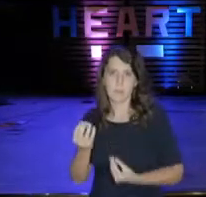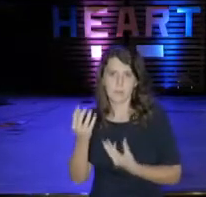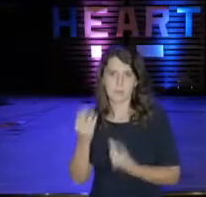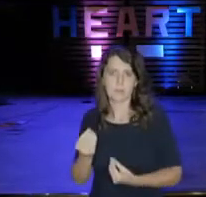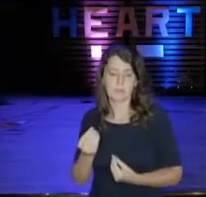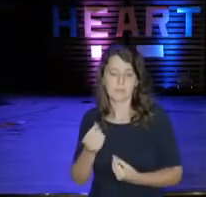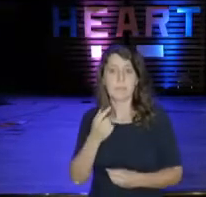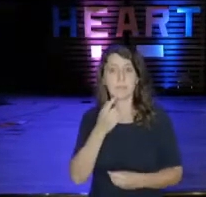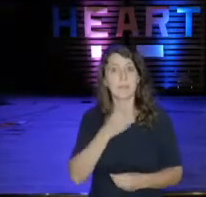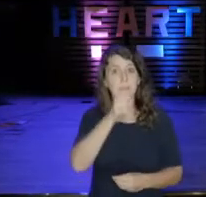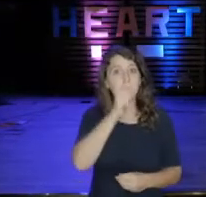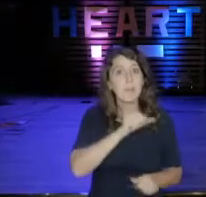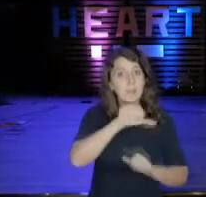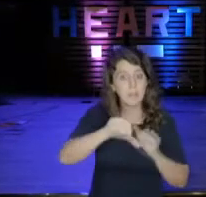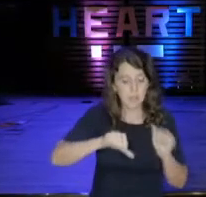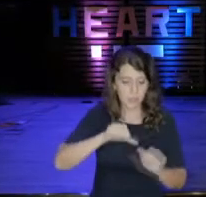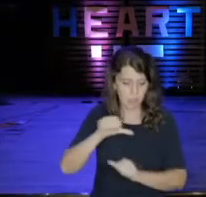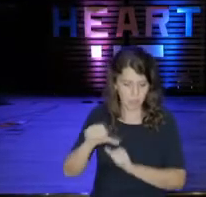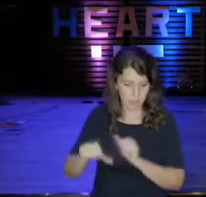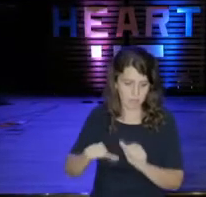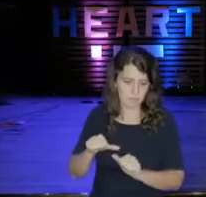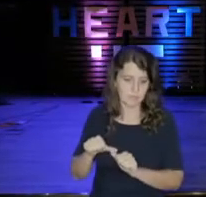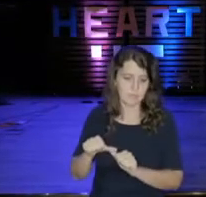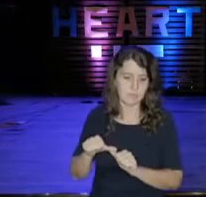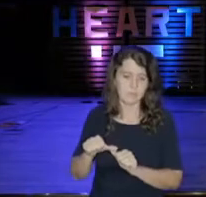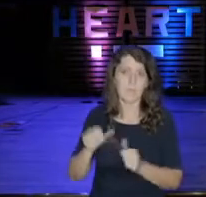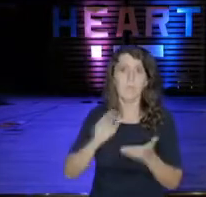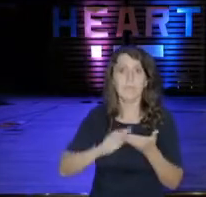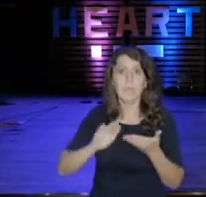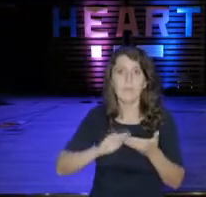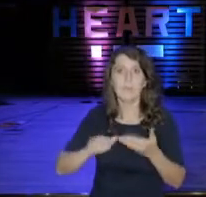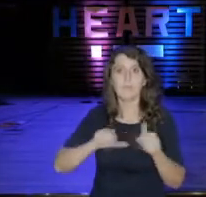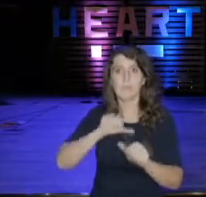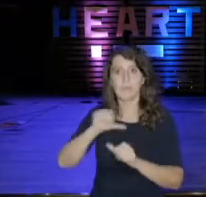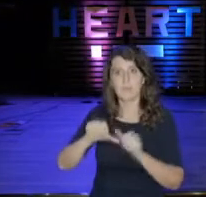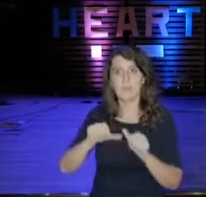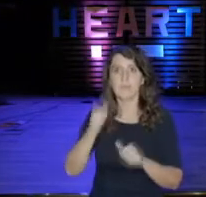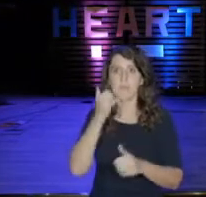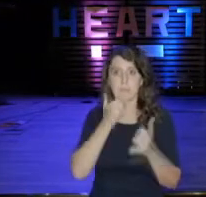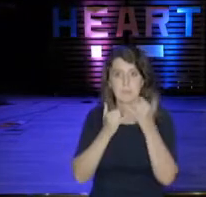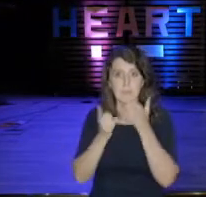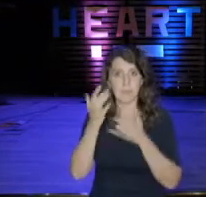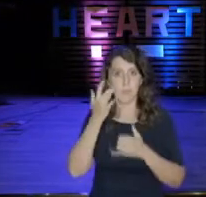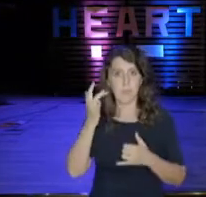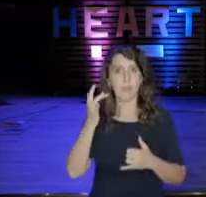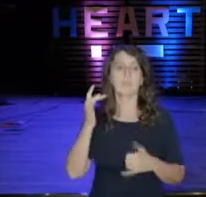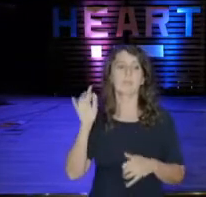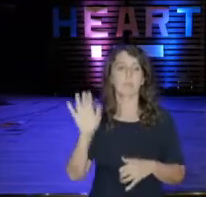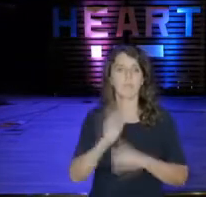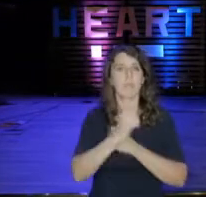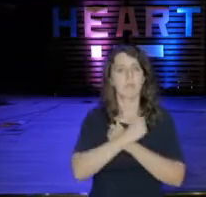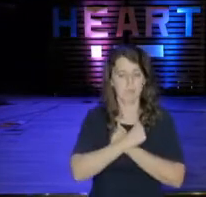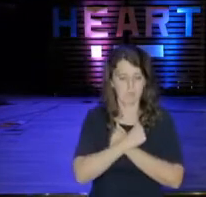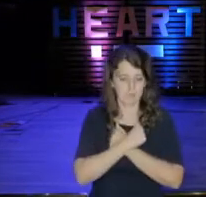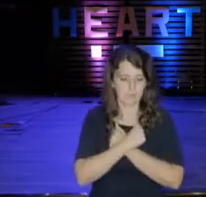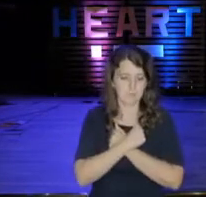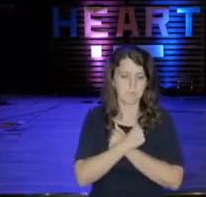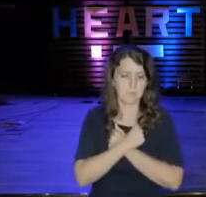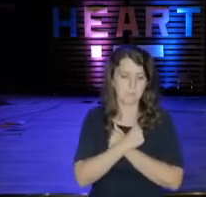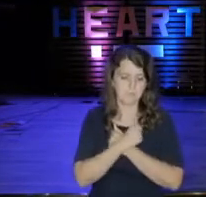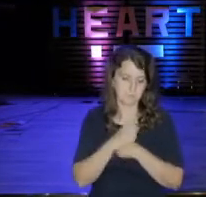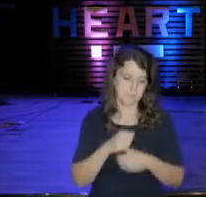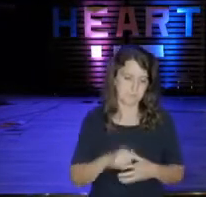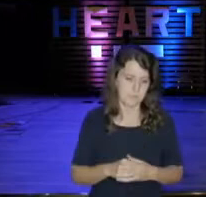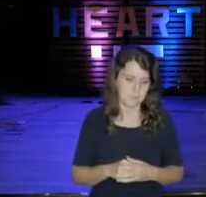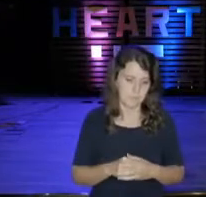other, making allowances for each other's faults because of your love. He goes on, Ephesians 4:29-33, don't use